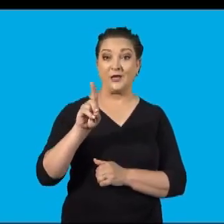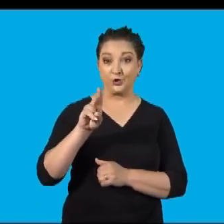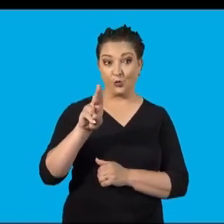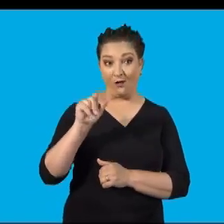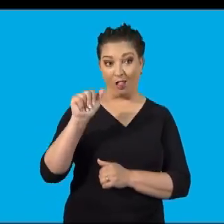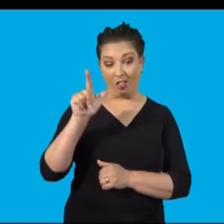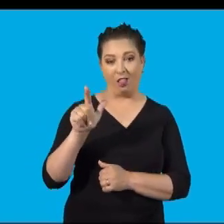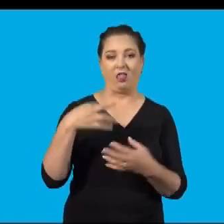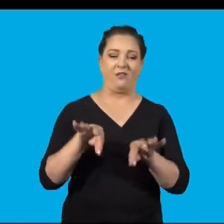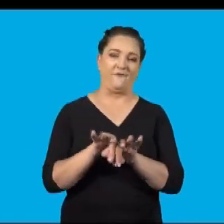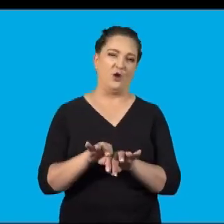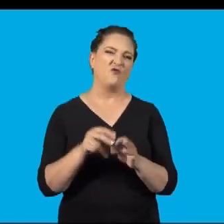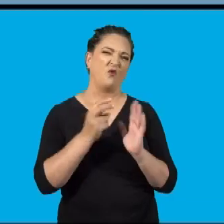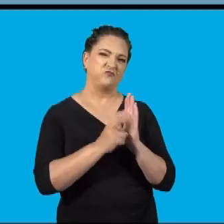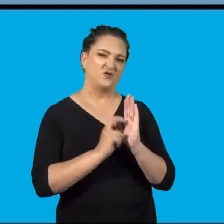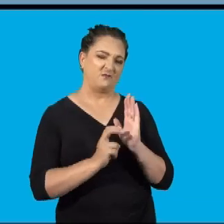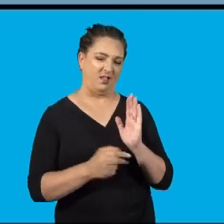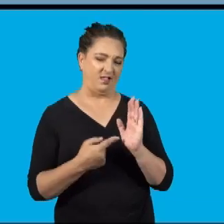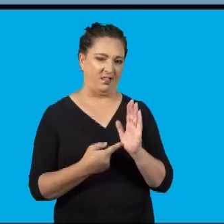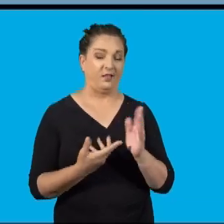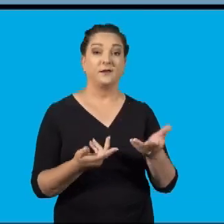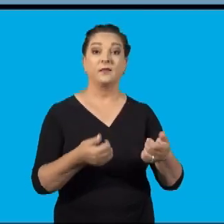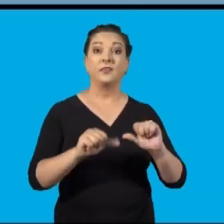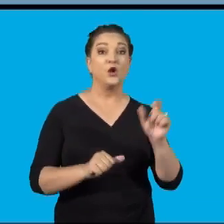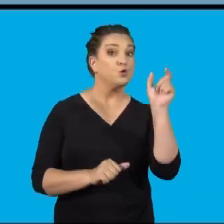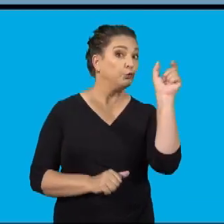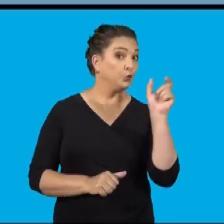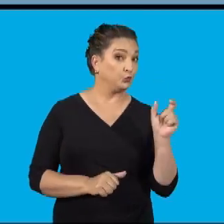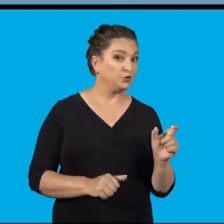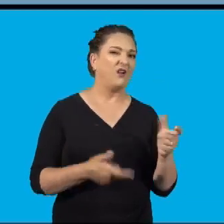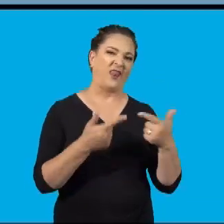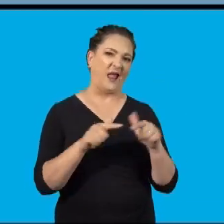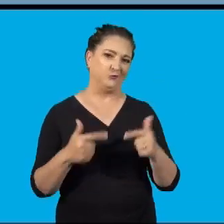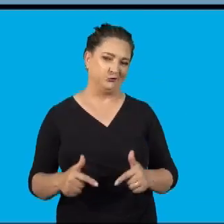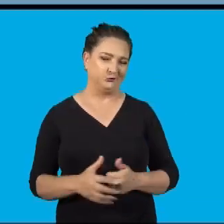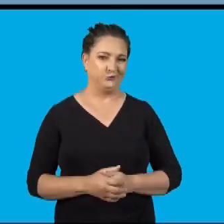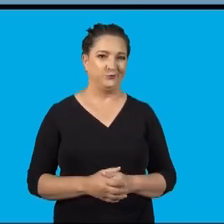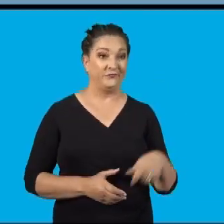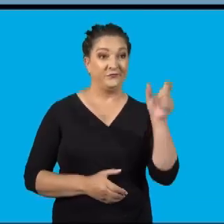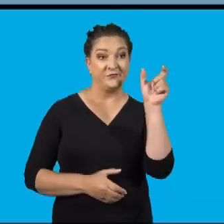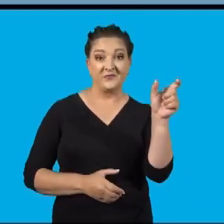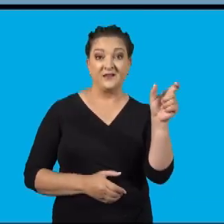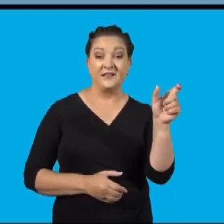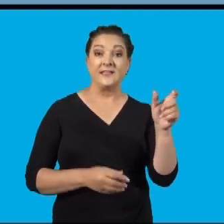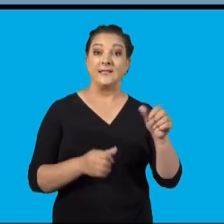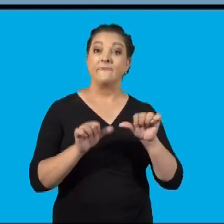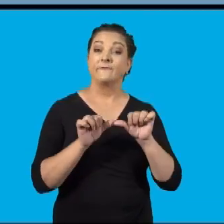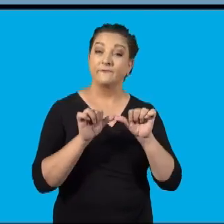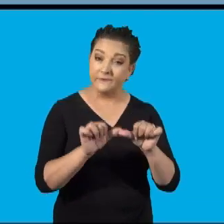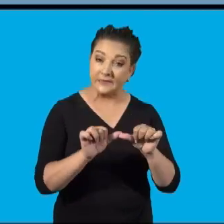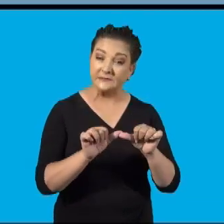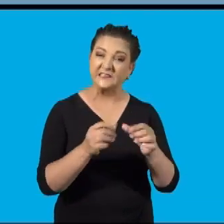one-rand residual value principle. And then here are some key words and language: fixed tangible